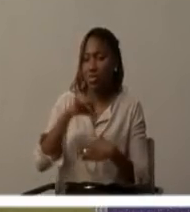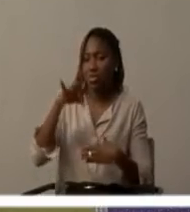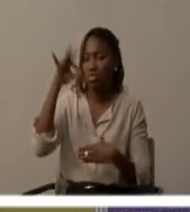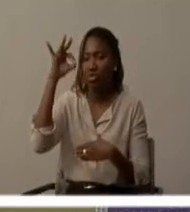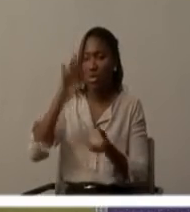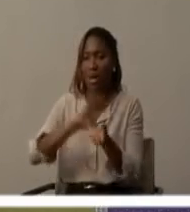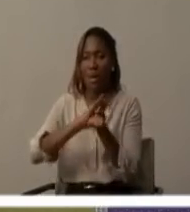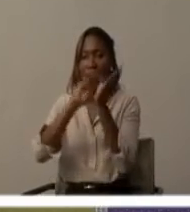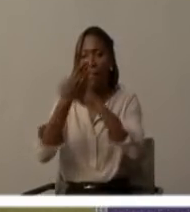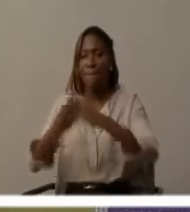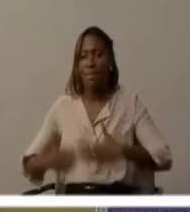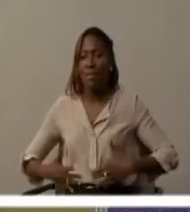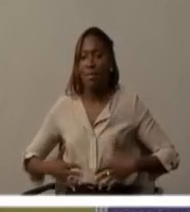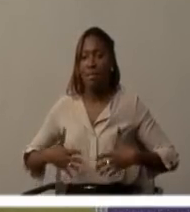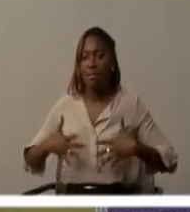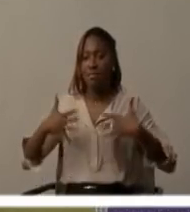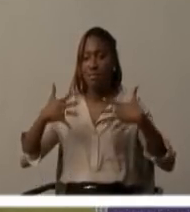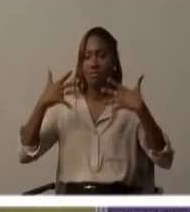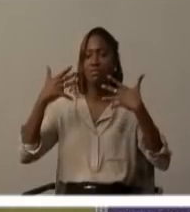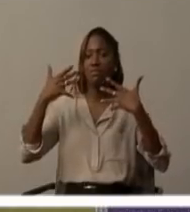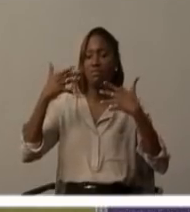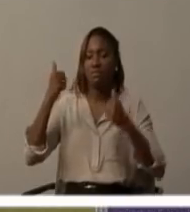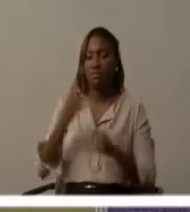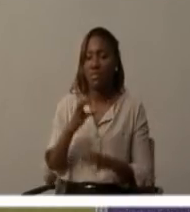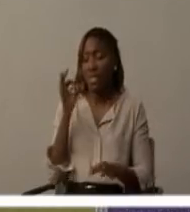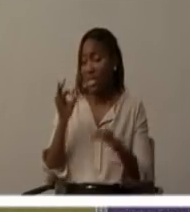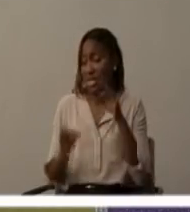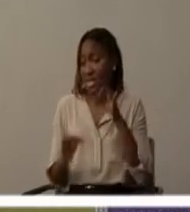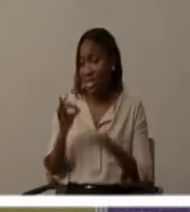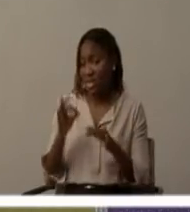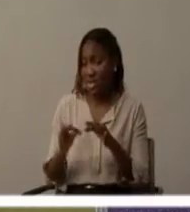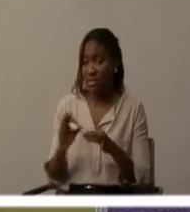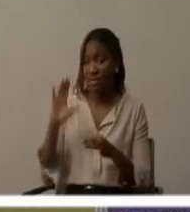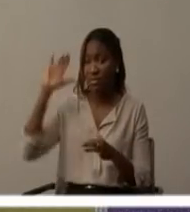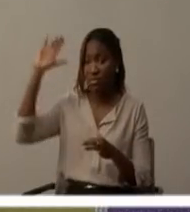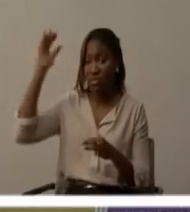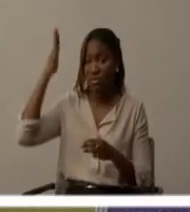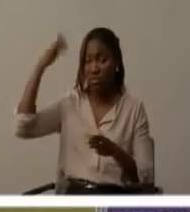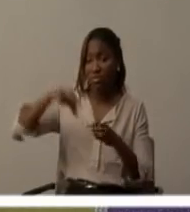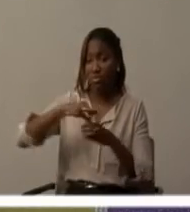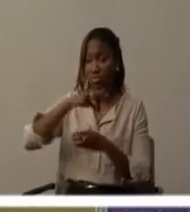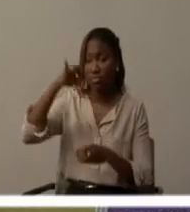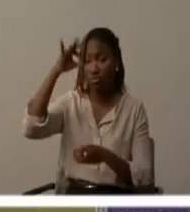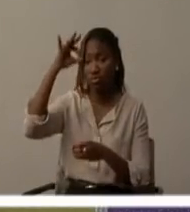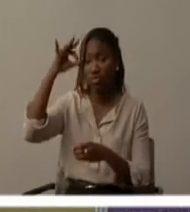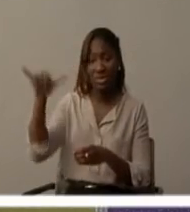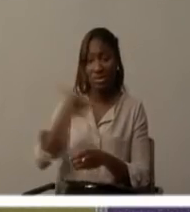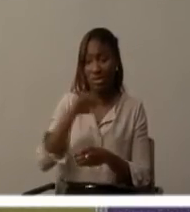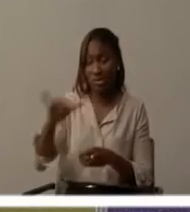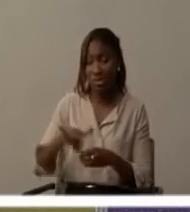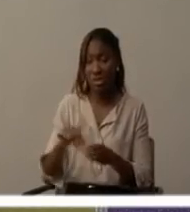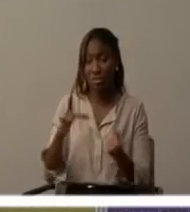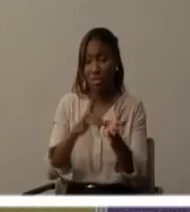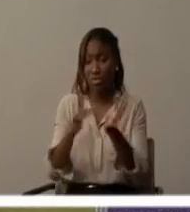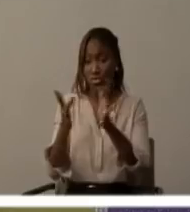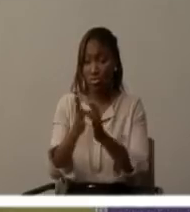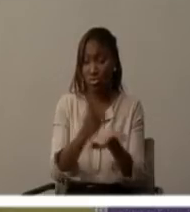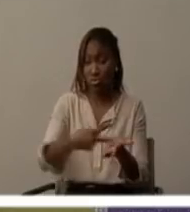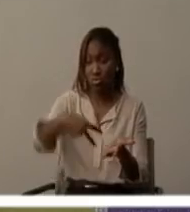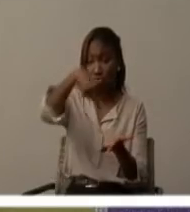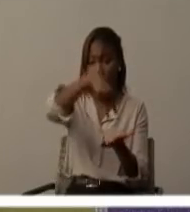you have been justified. And if the spirit of him who raised Jesus from the dead